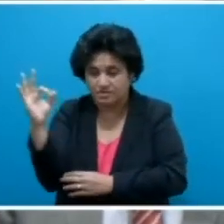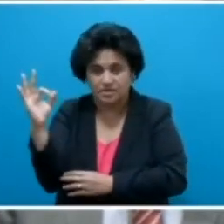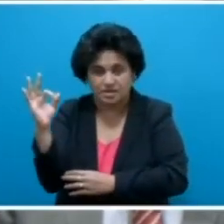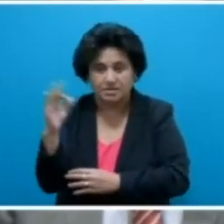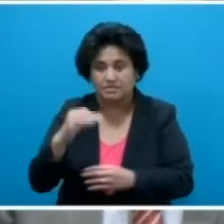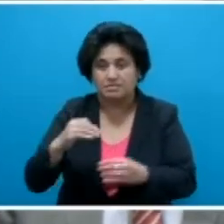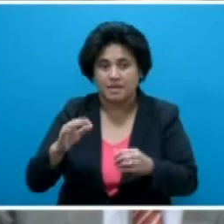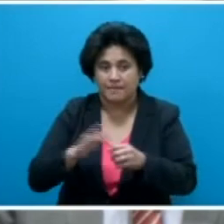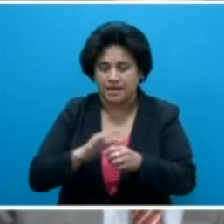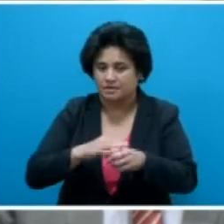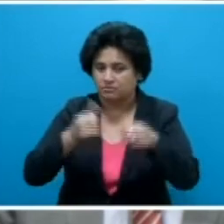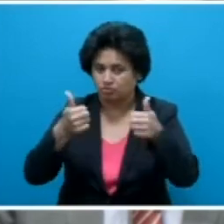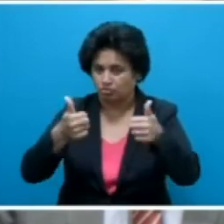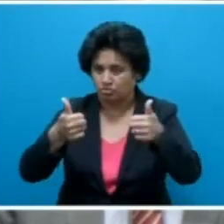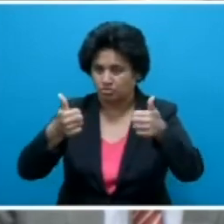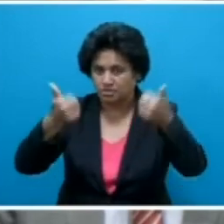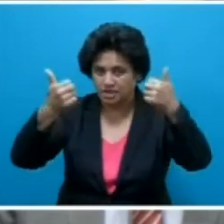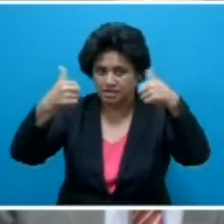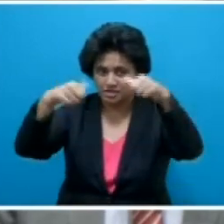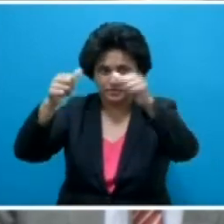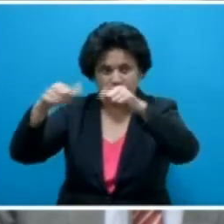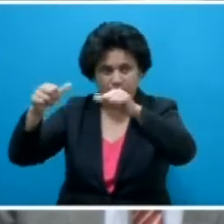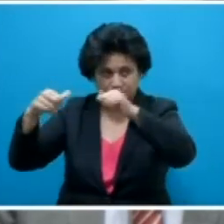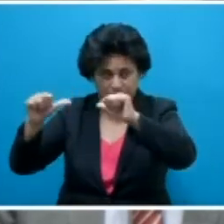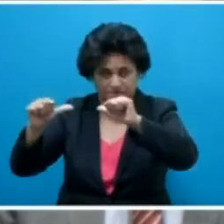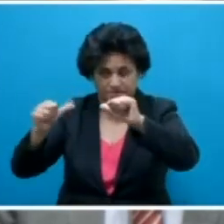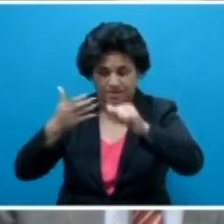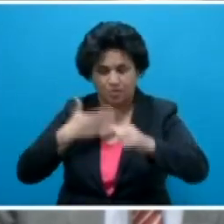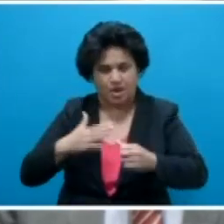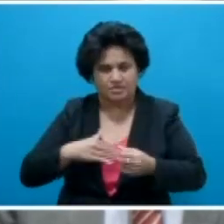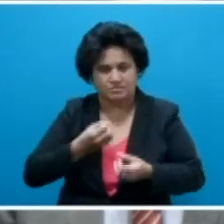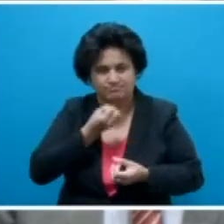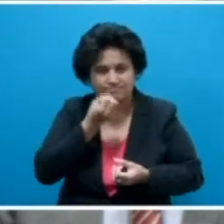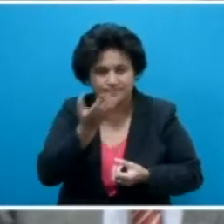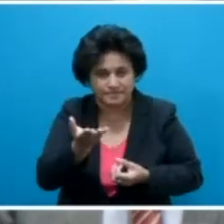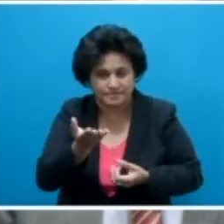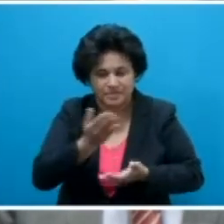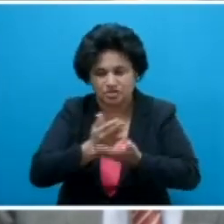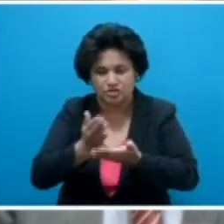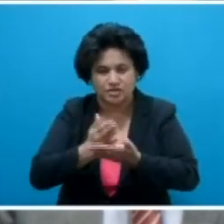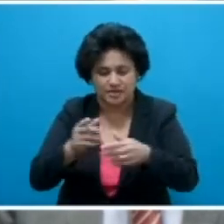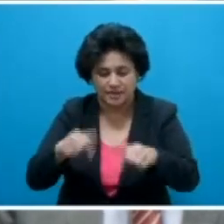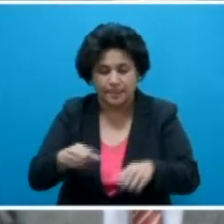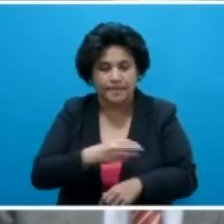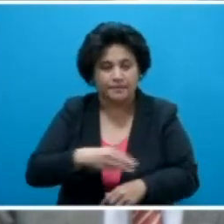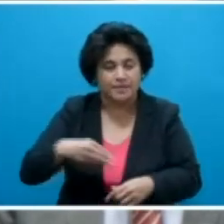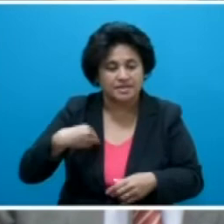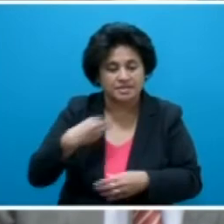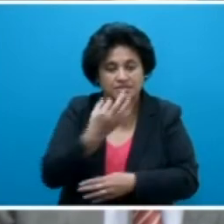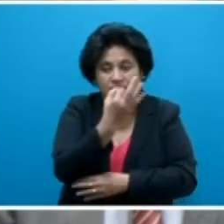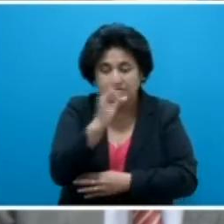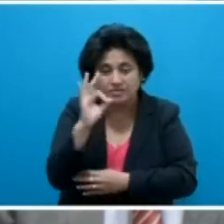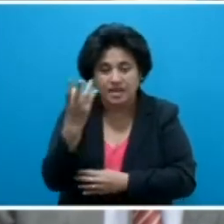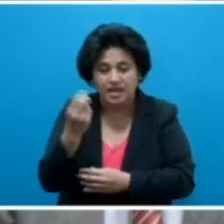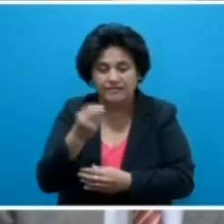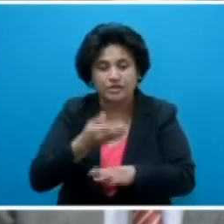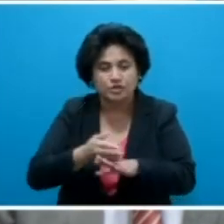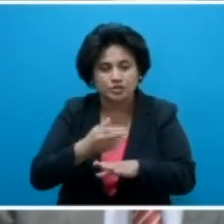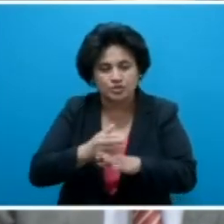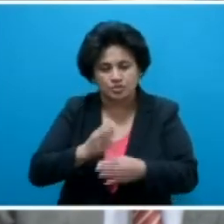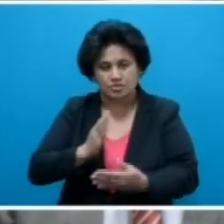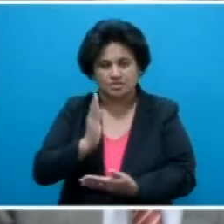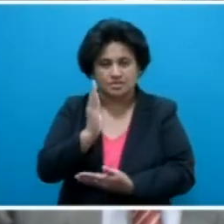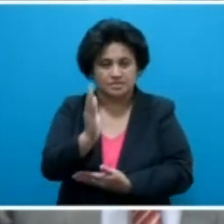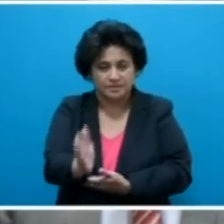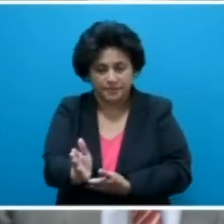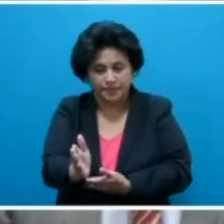and achievements with its work, which I wish to share. The Ministry of Forestry is taking a new strategic direction towards